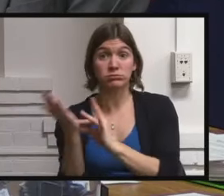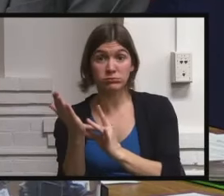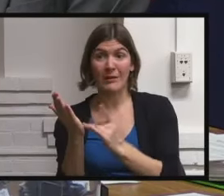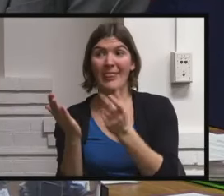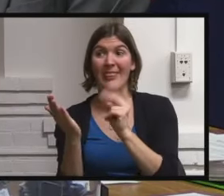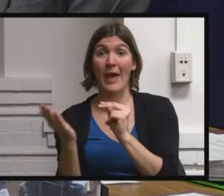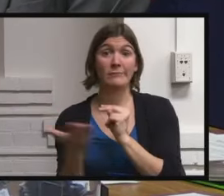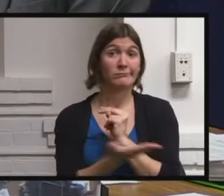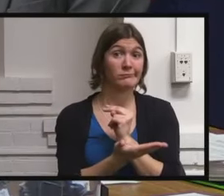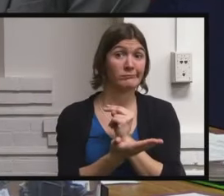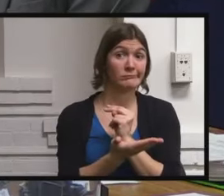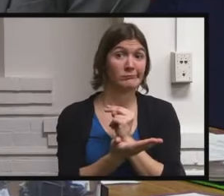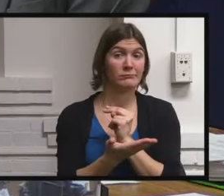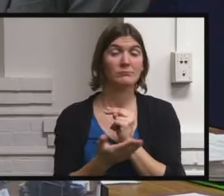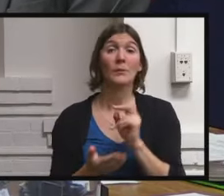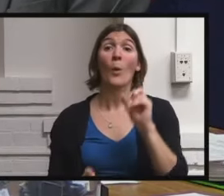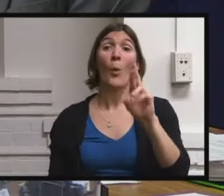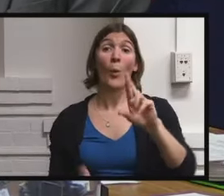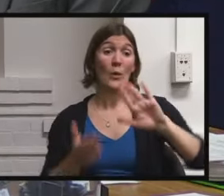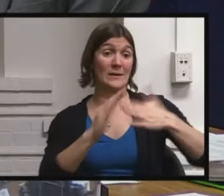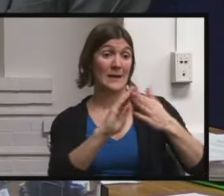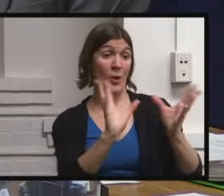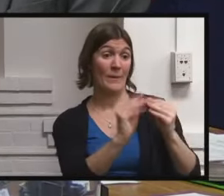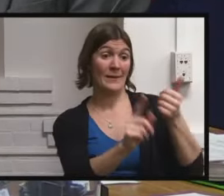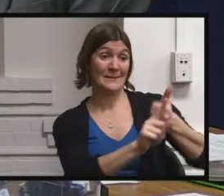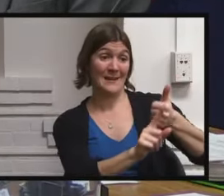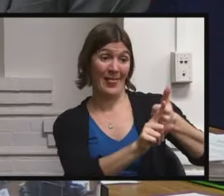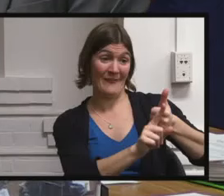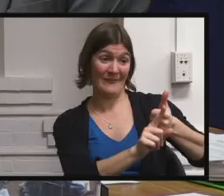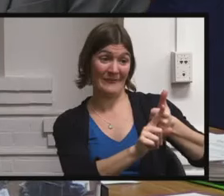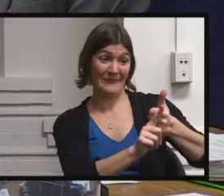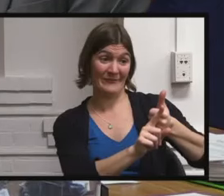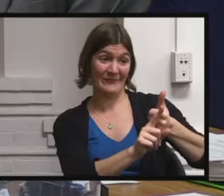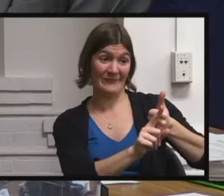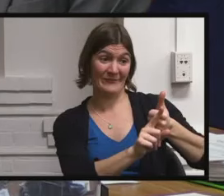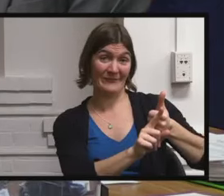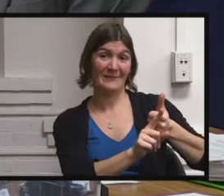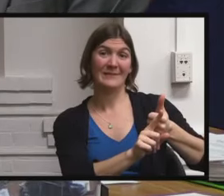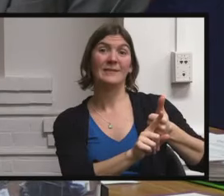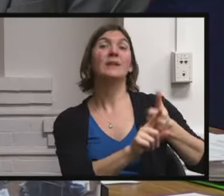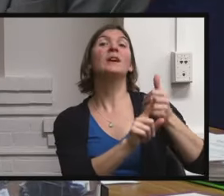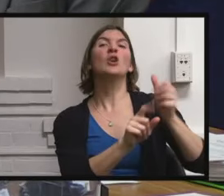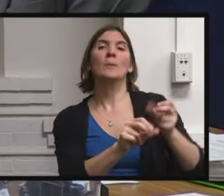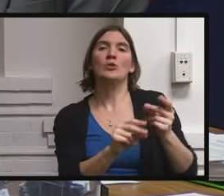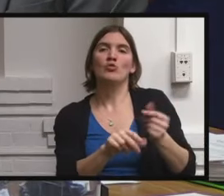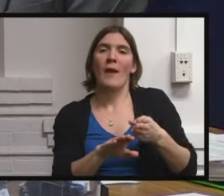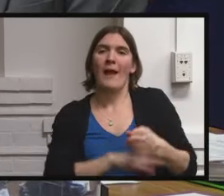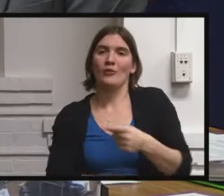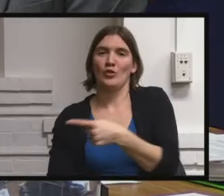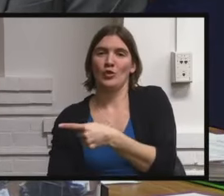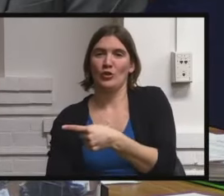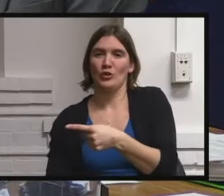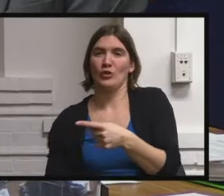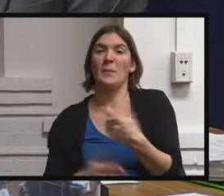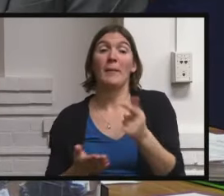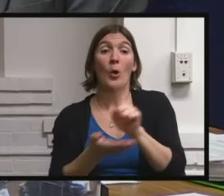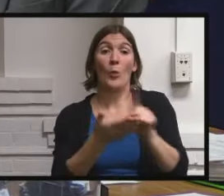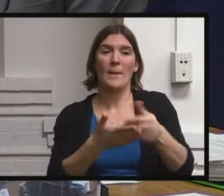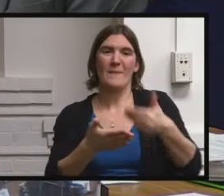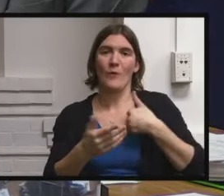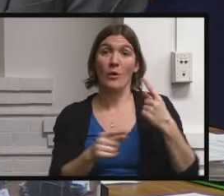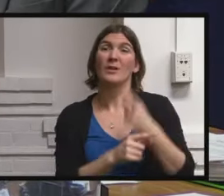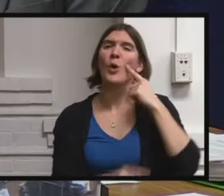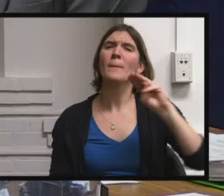consider having our town meeting immediately thereafter, like a week before our